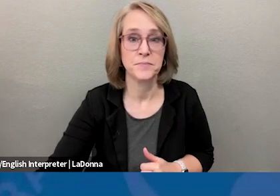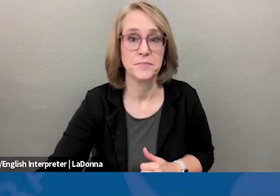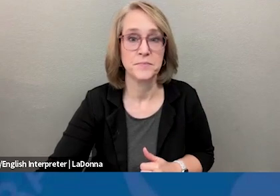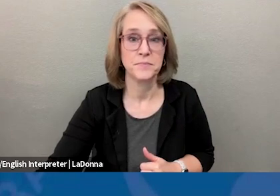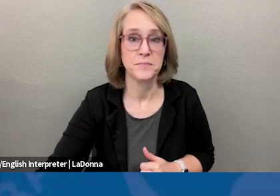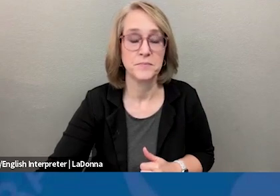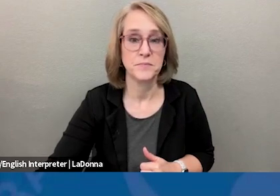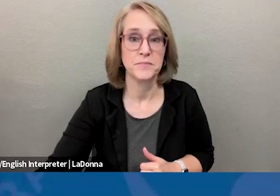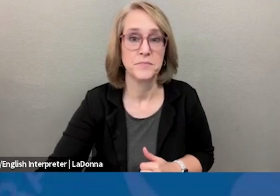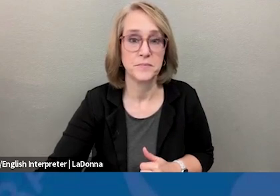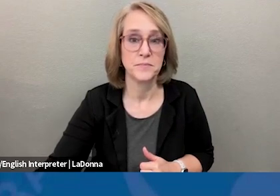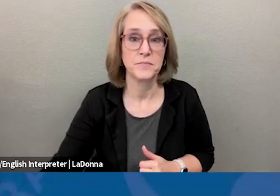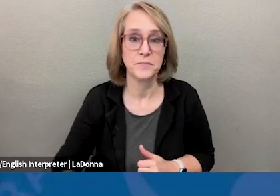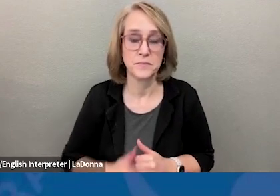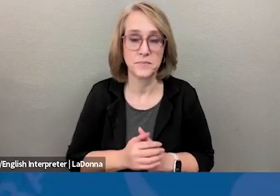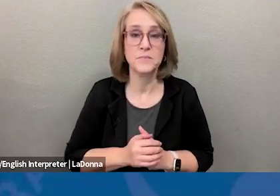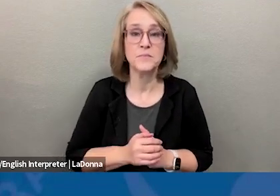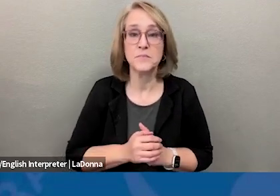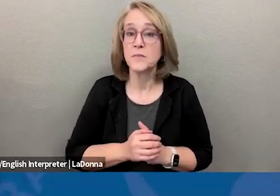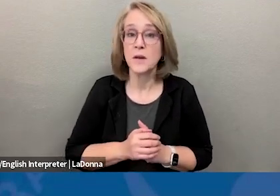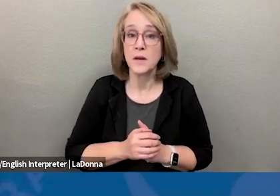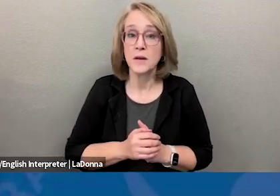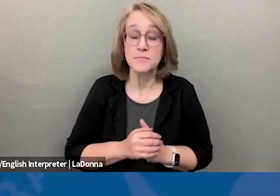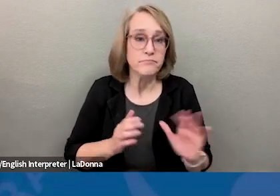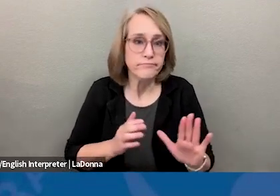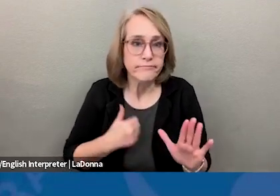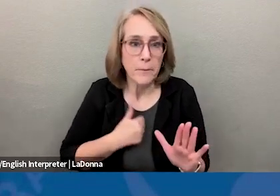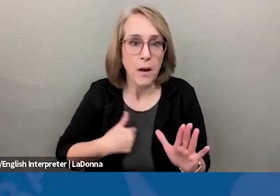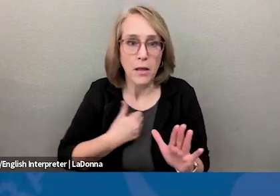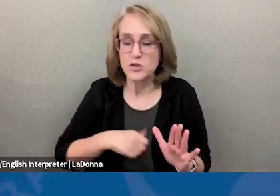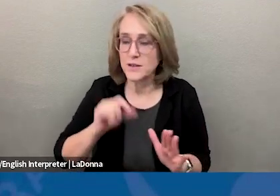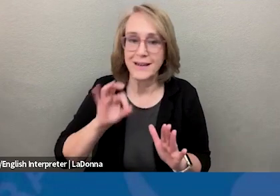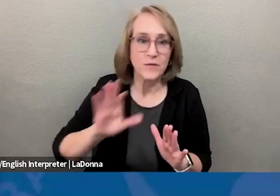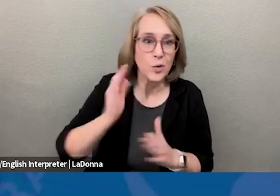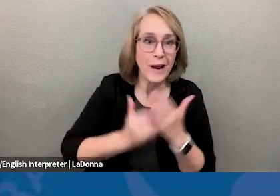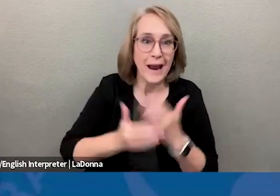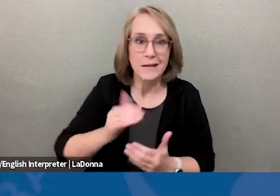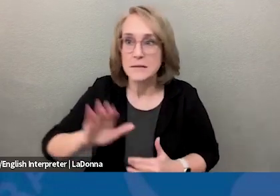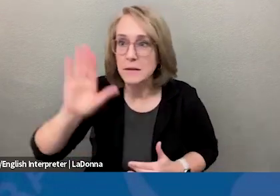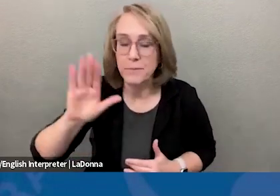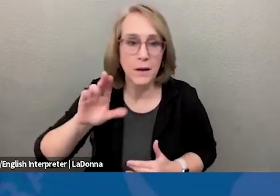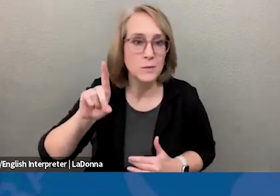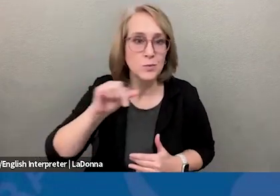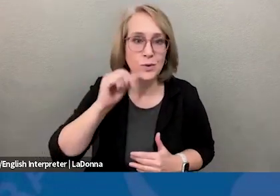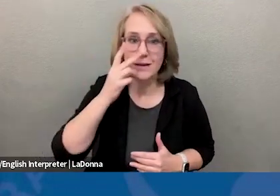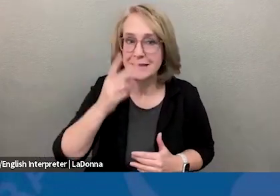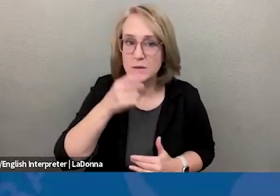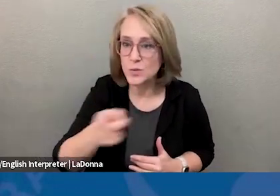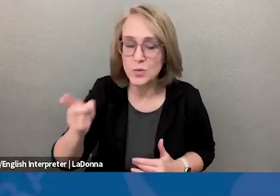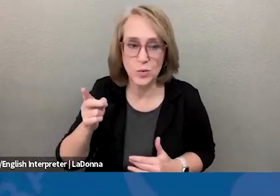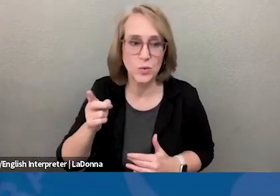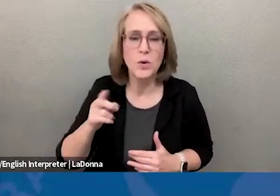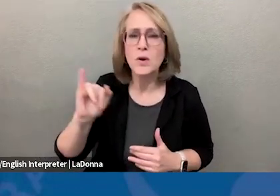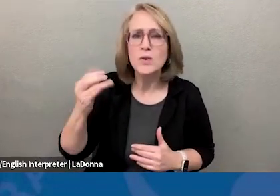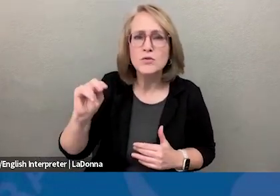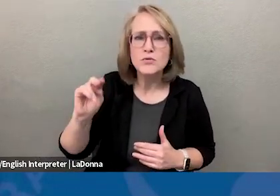I don't, and with apologies if your hand is up and I do not see you, Jonathan, I'm going to turn this back